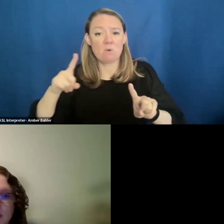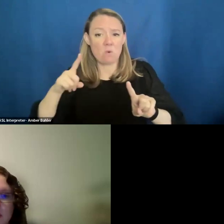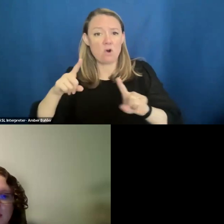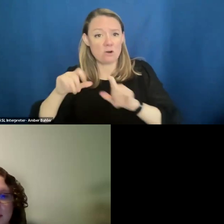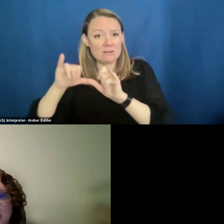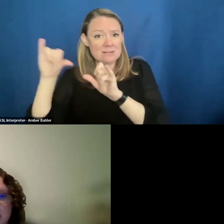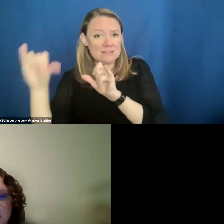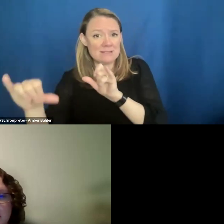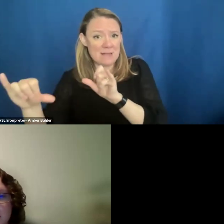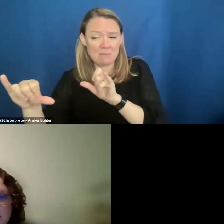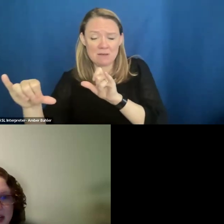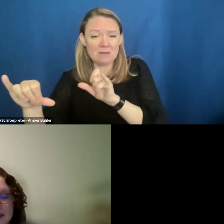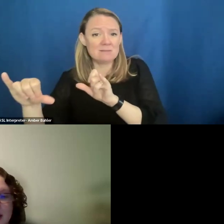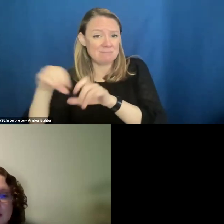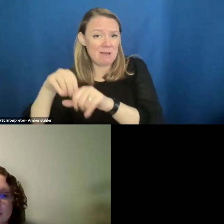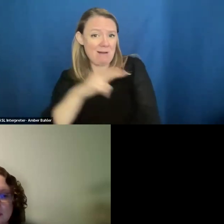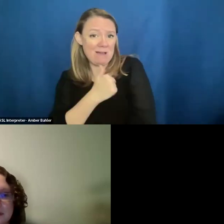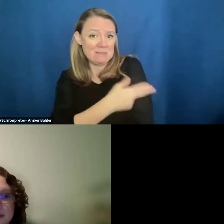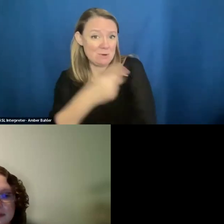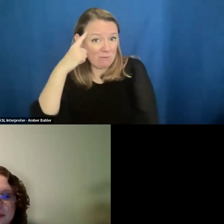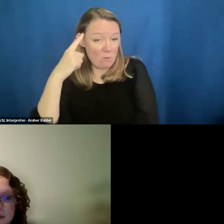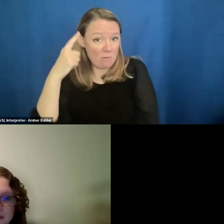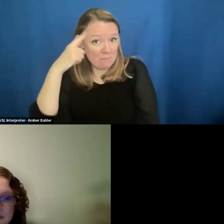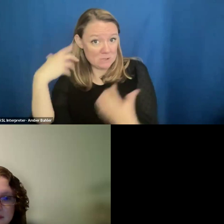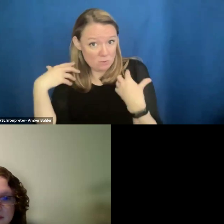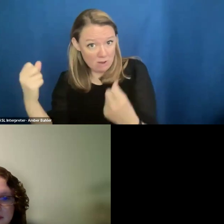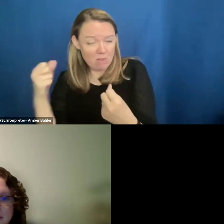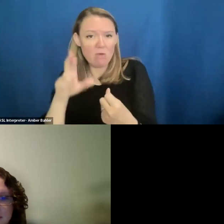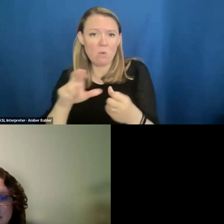for substance use under Ricky's Law.